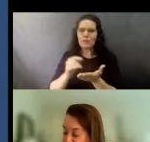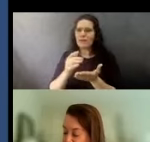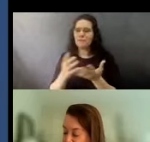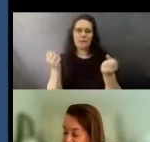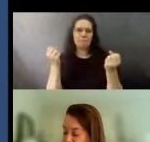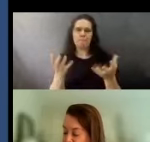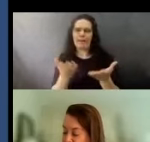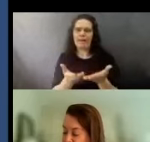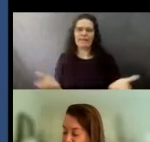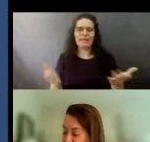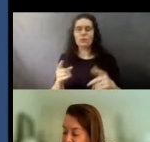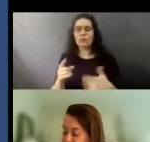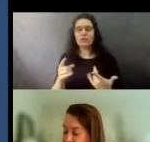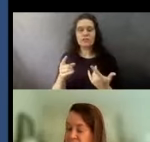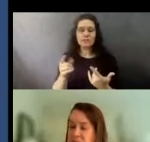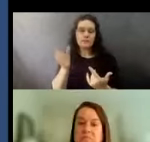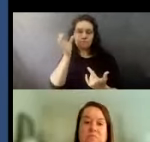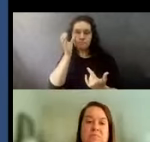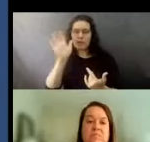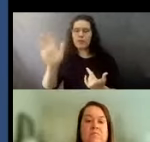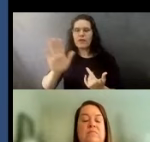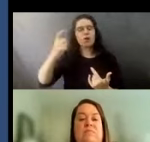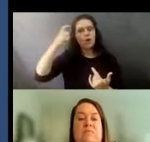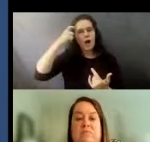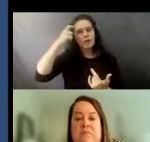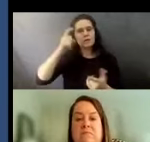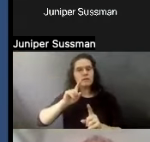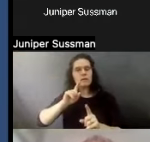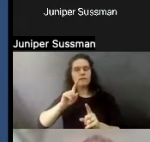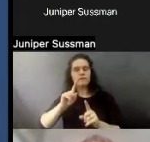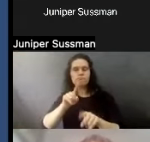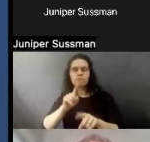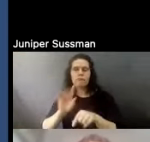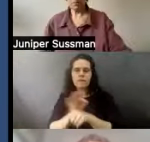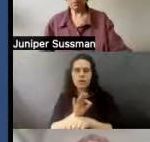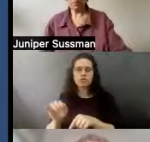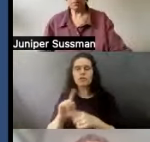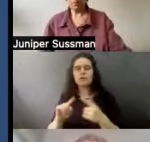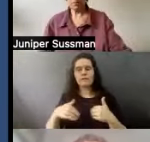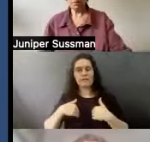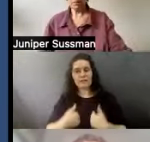cognitive function, fatigue, and ability to stand up and work.